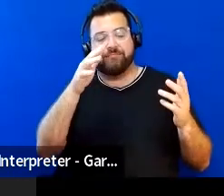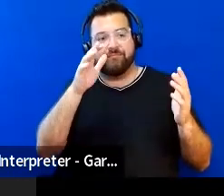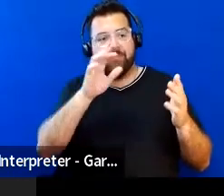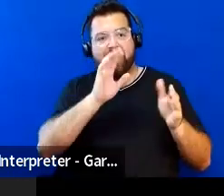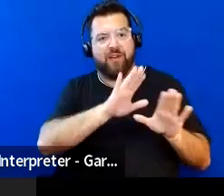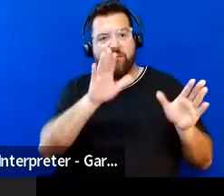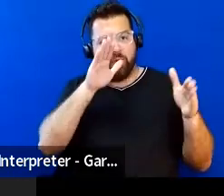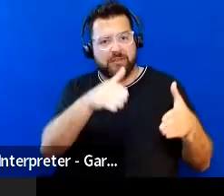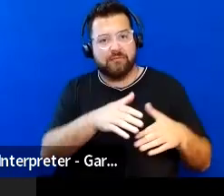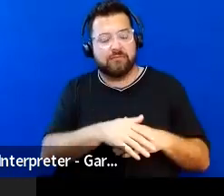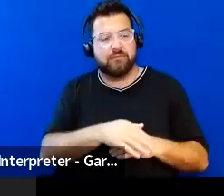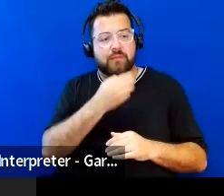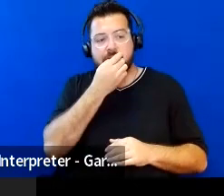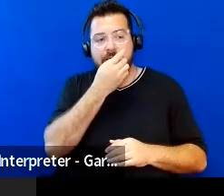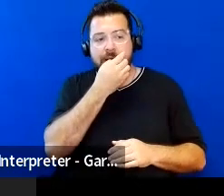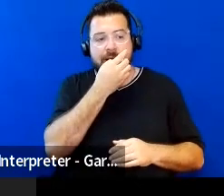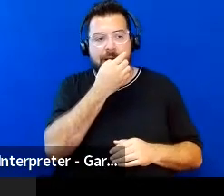next one is